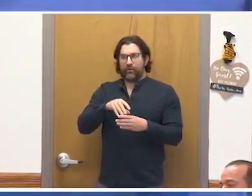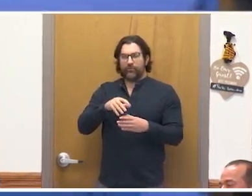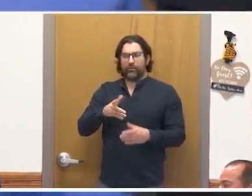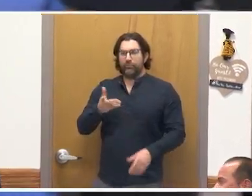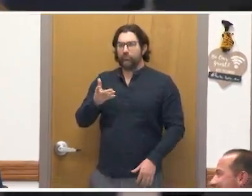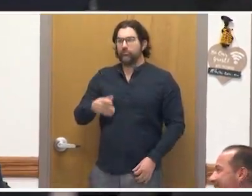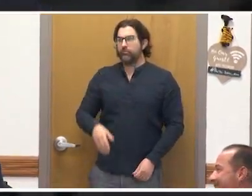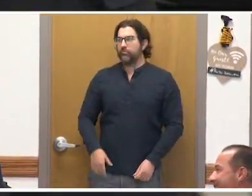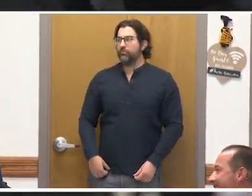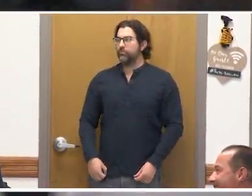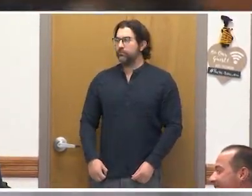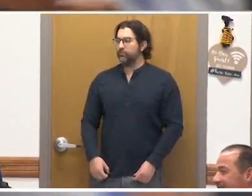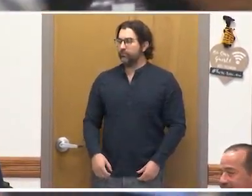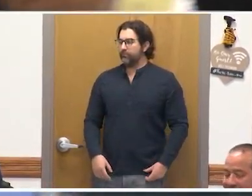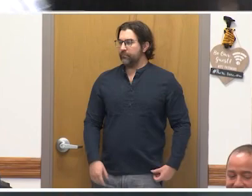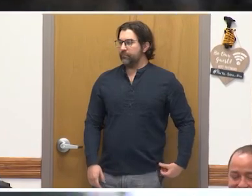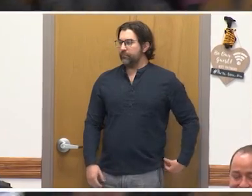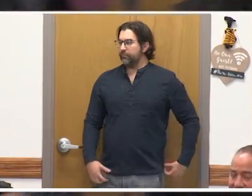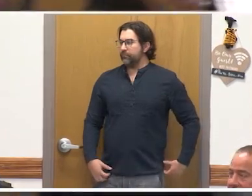building.